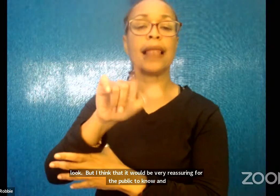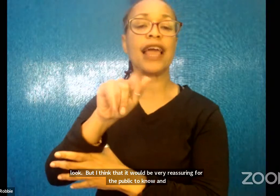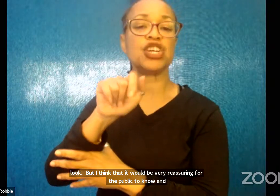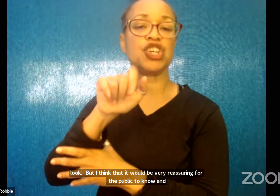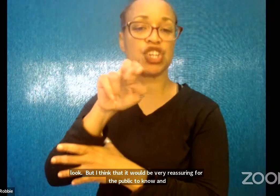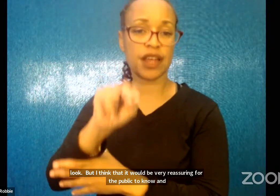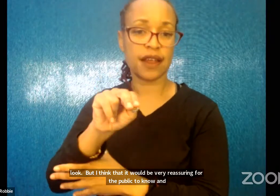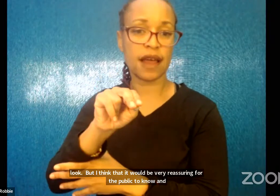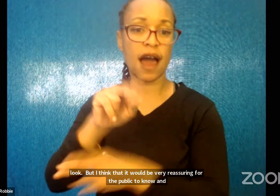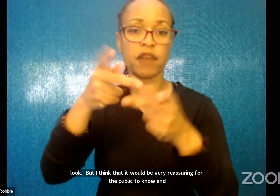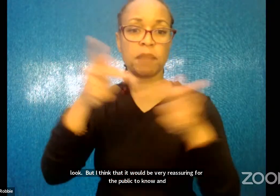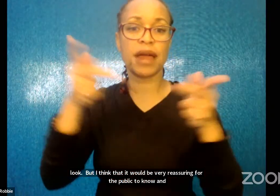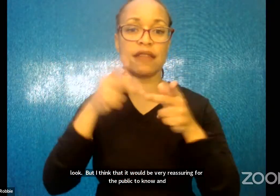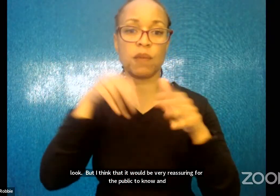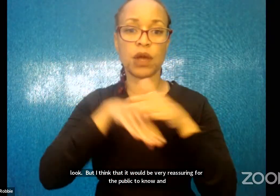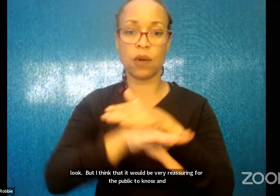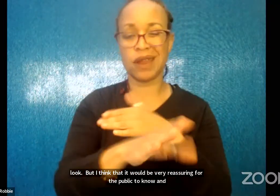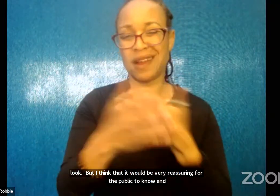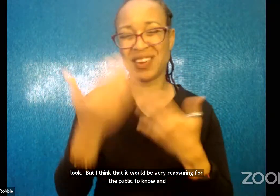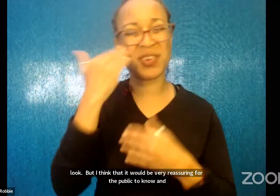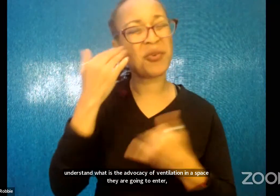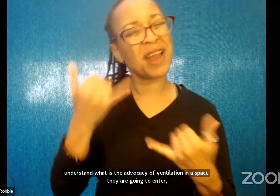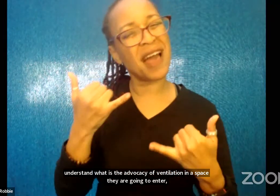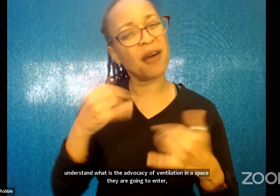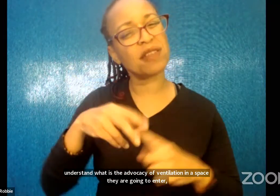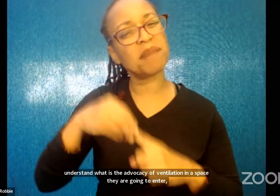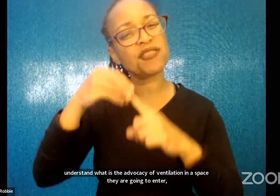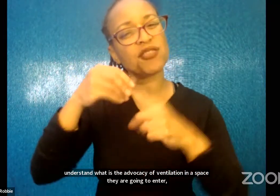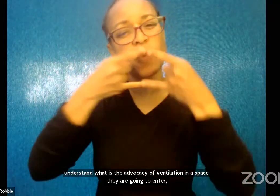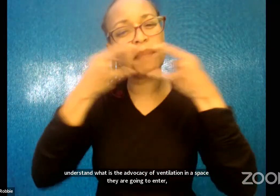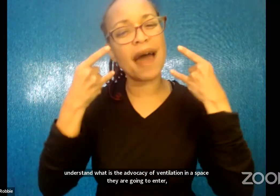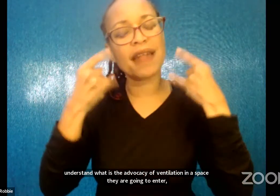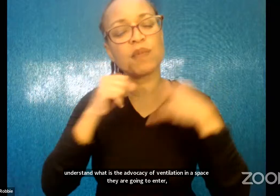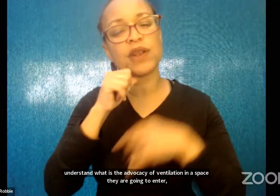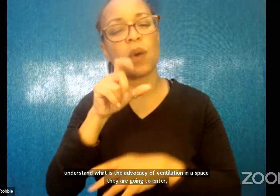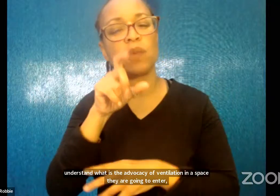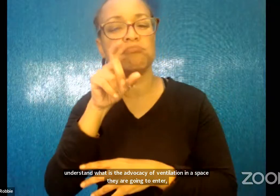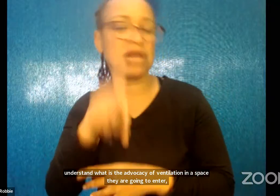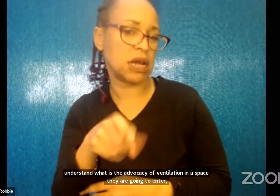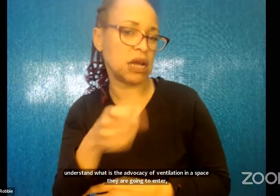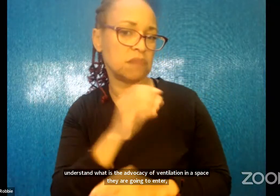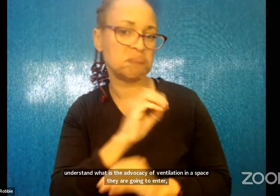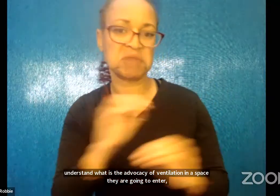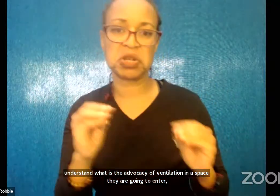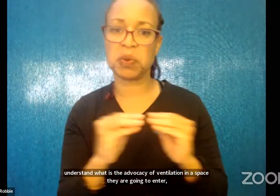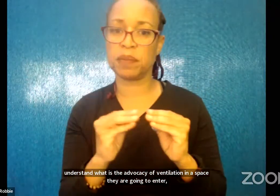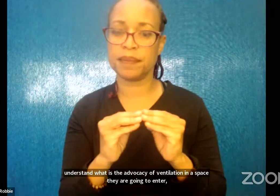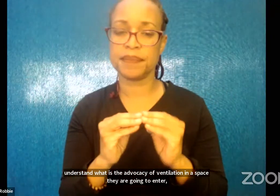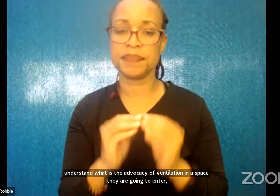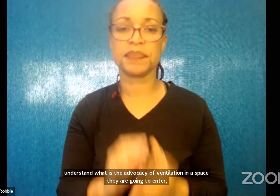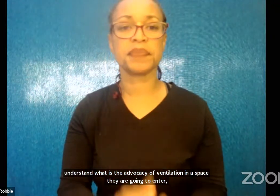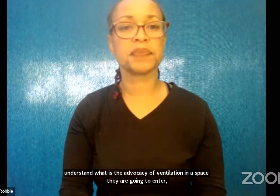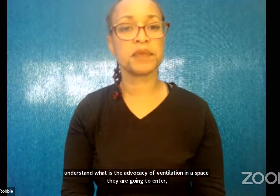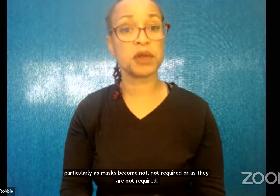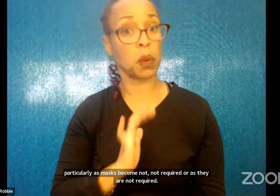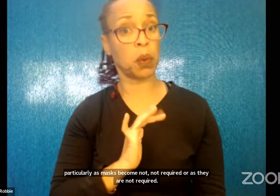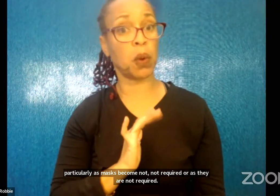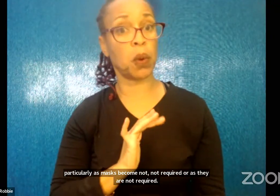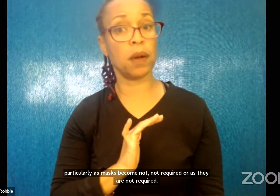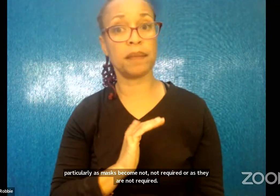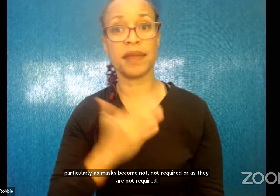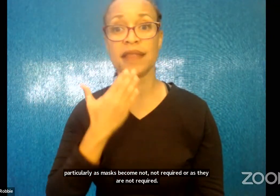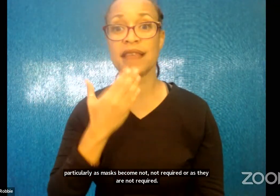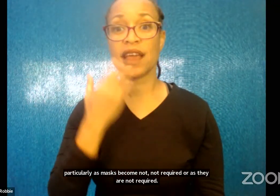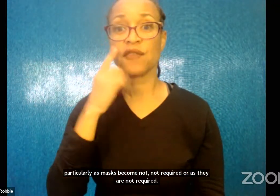masks become, not required, or as they are not required. Yeah, cool. Thank you for that